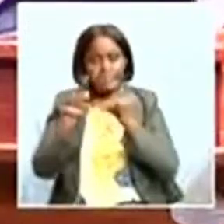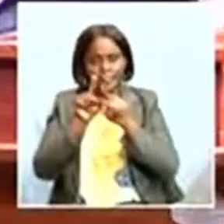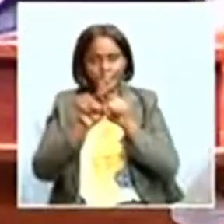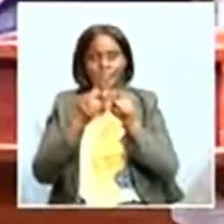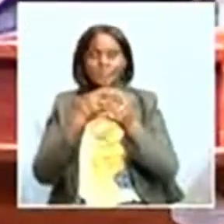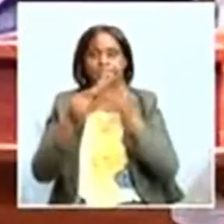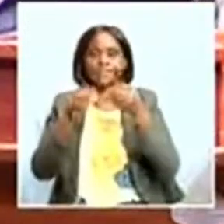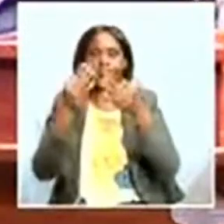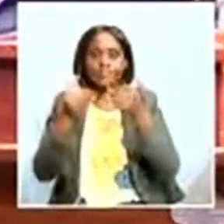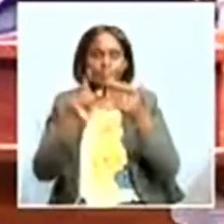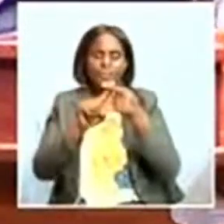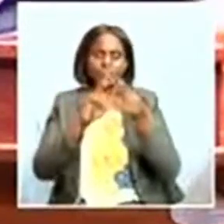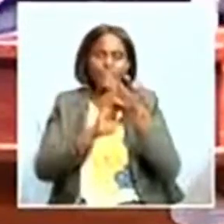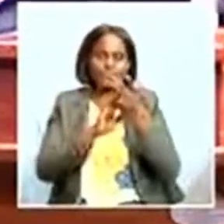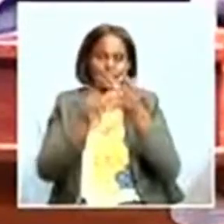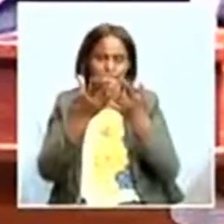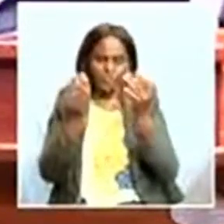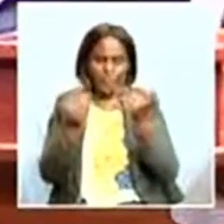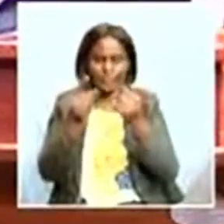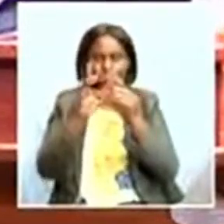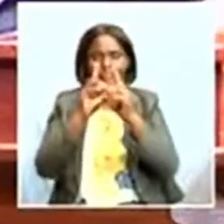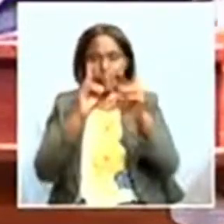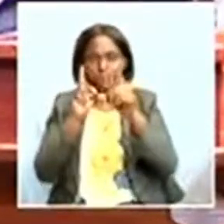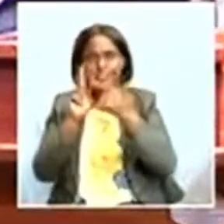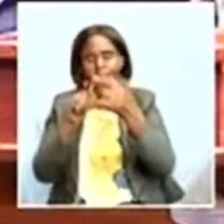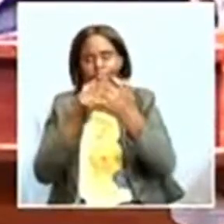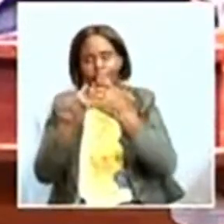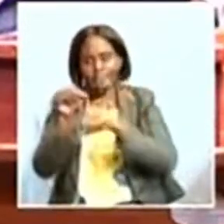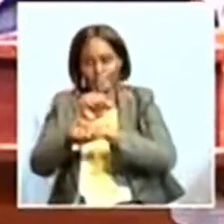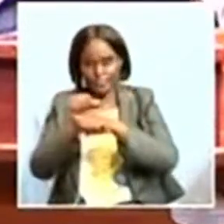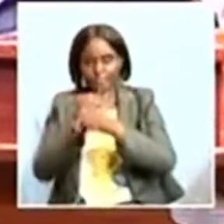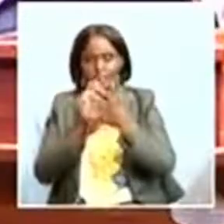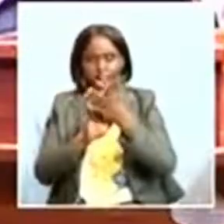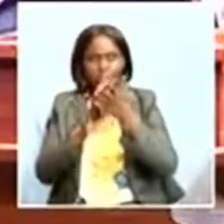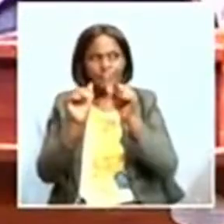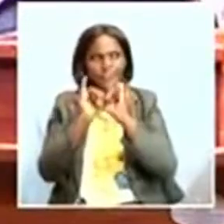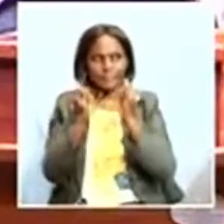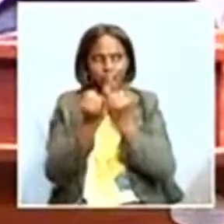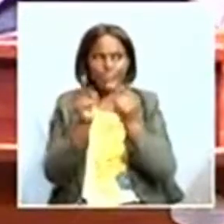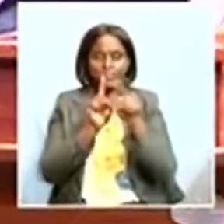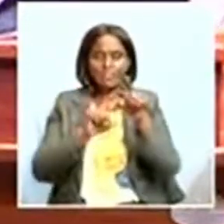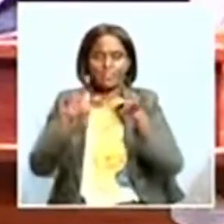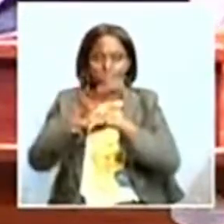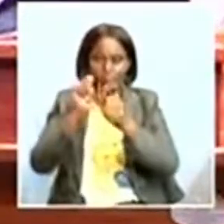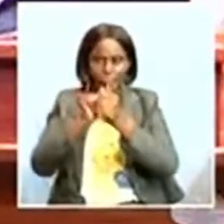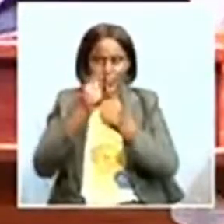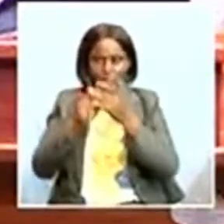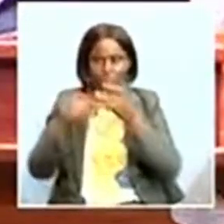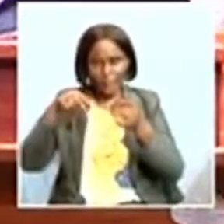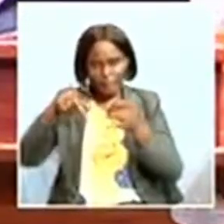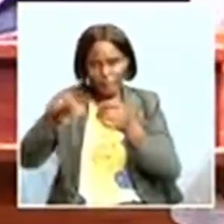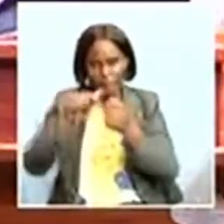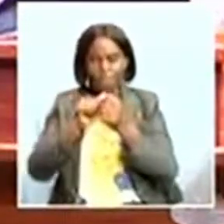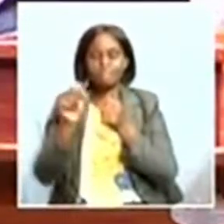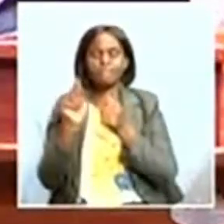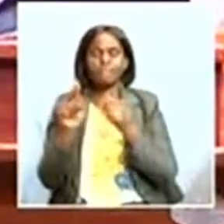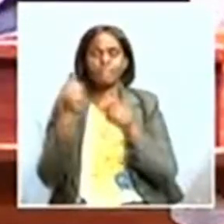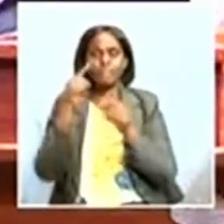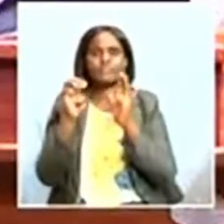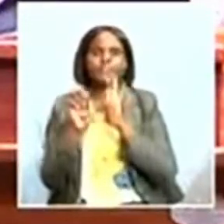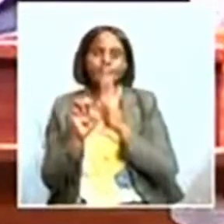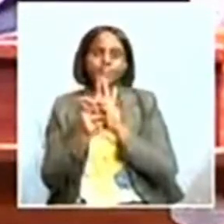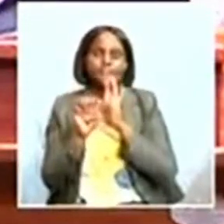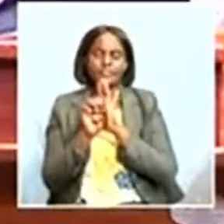has been given to schools where the distance to the nearest secondary institution exceeds a reasonable walking distance. For